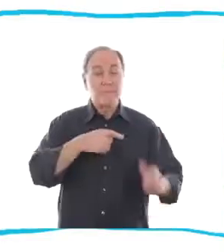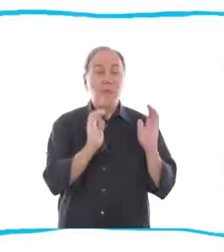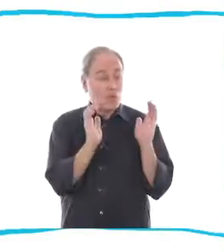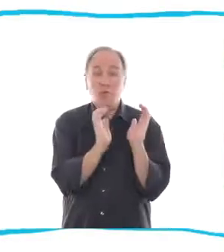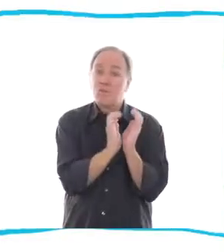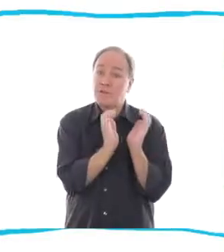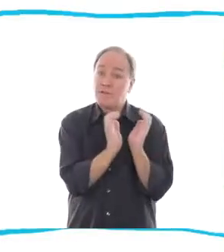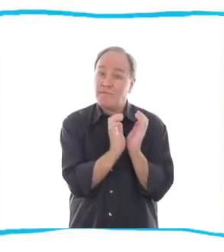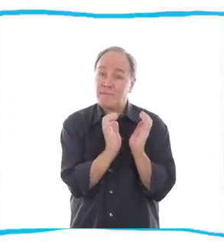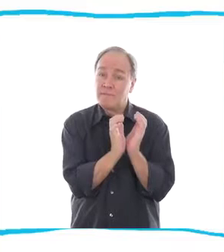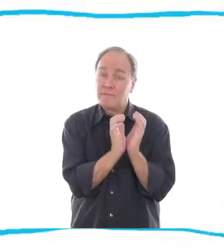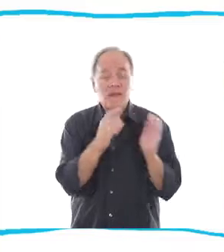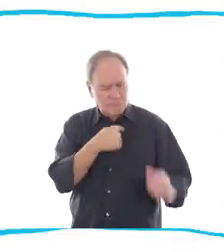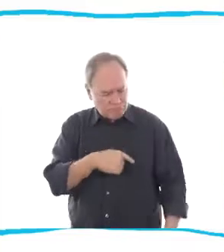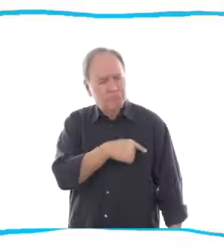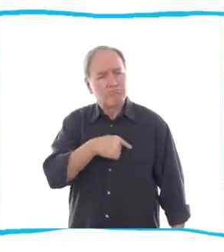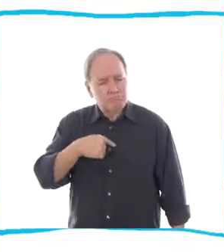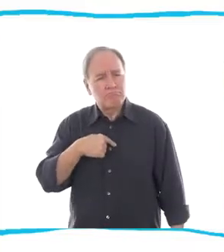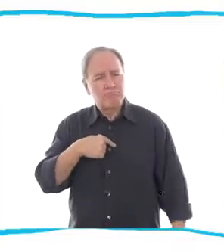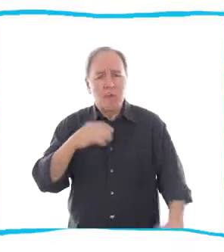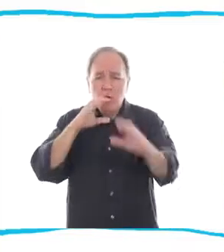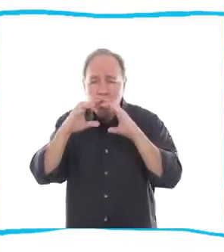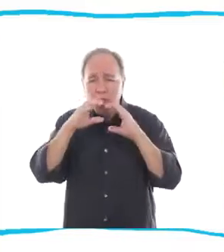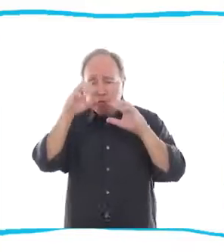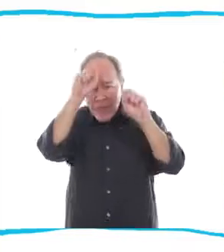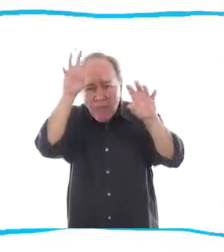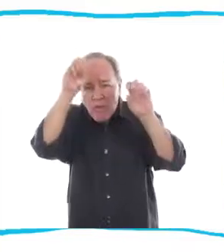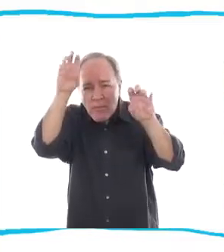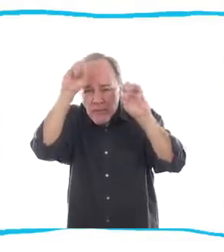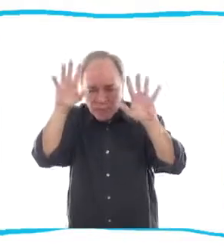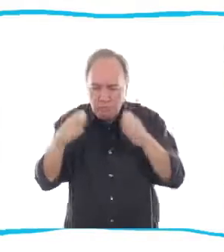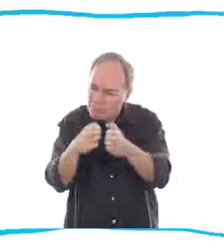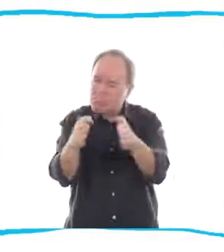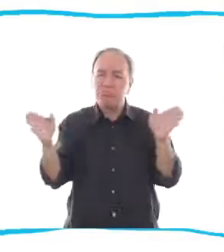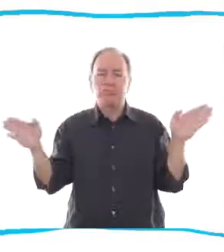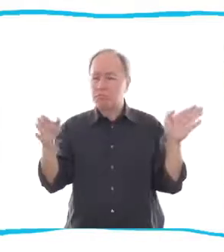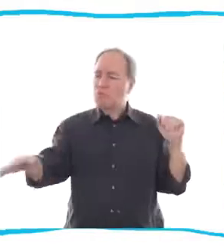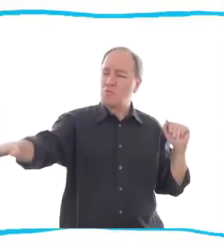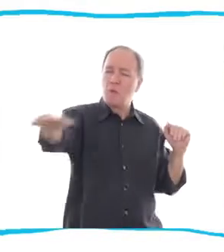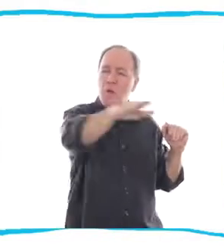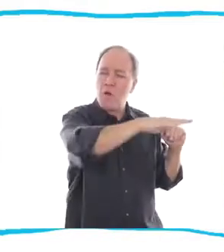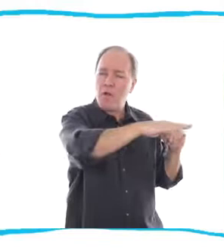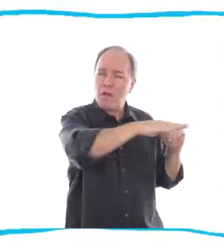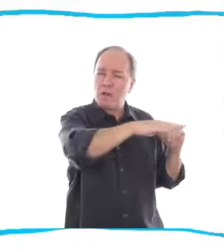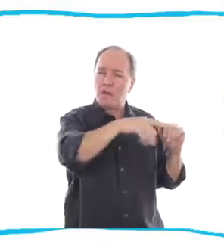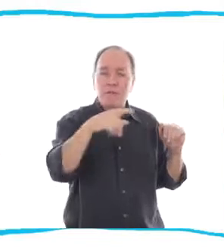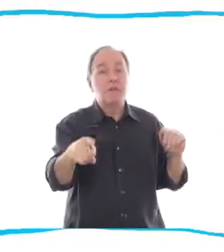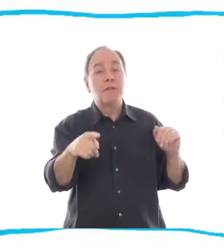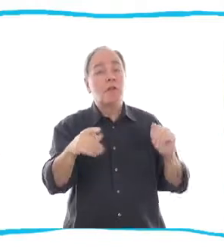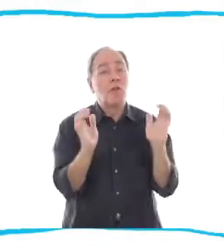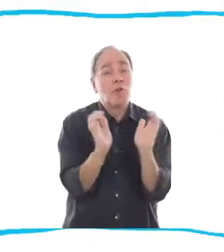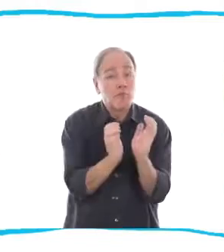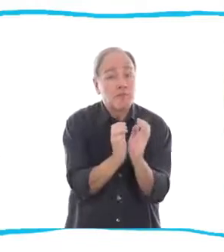UNICEF is fully committed to inclusive communication. UNICEF is fully committed to make sure